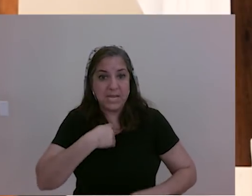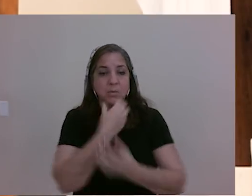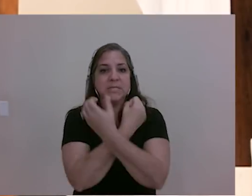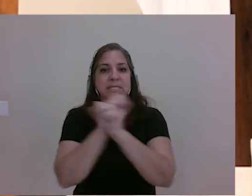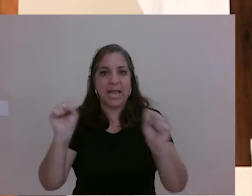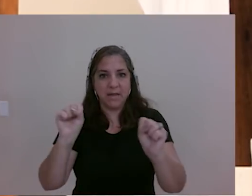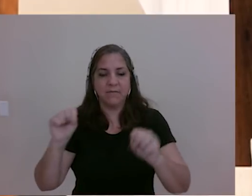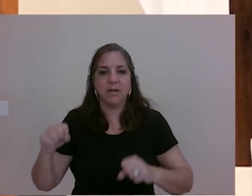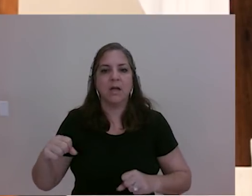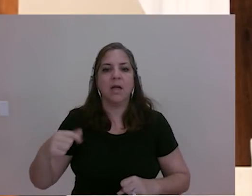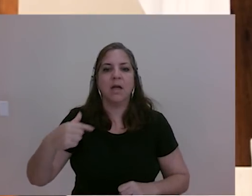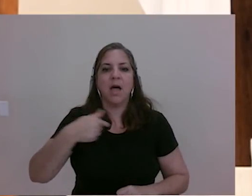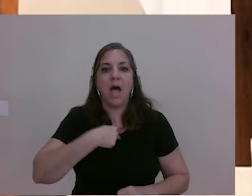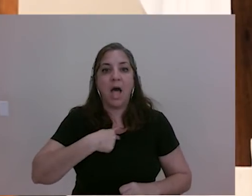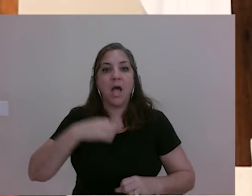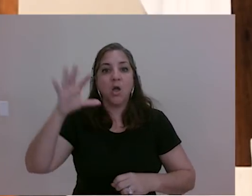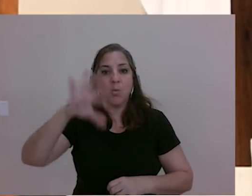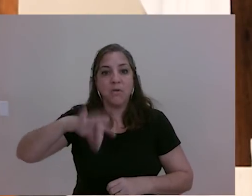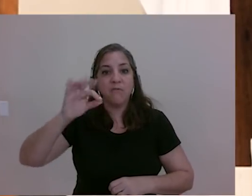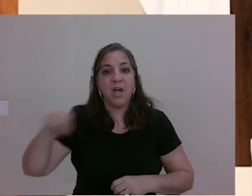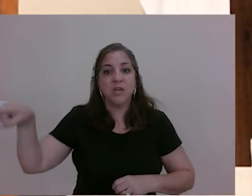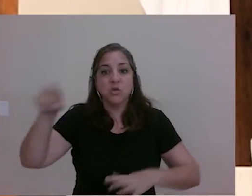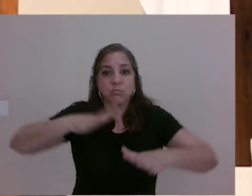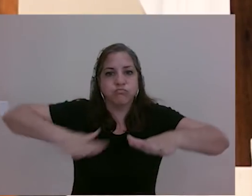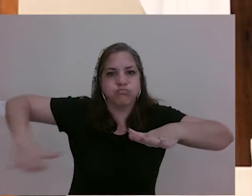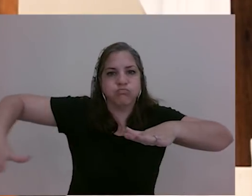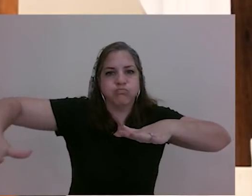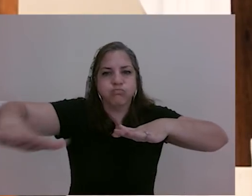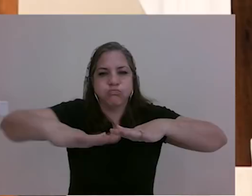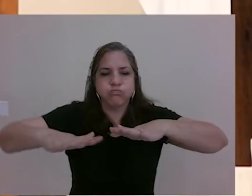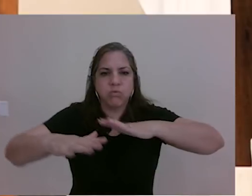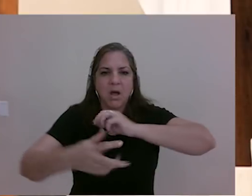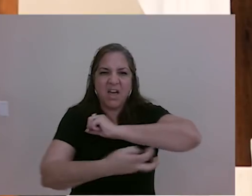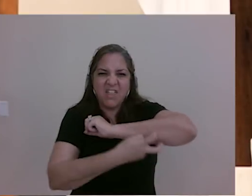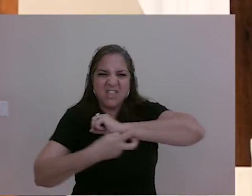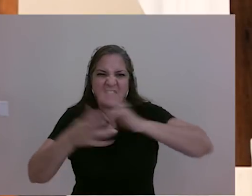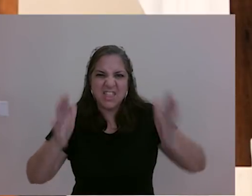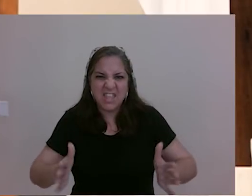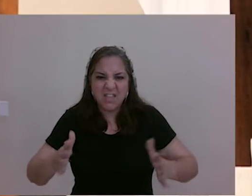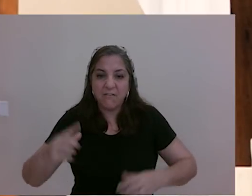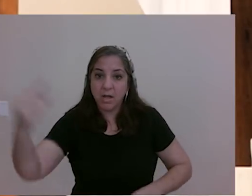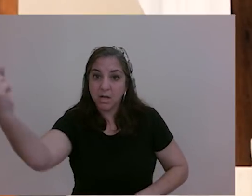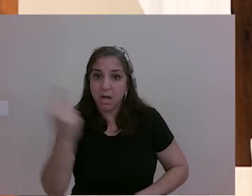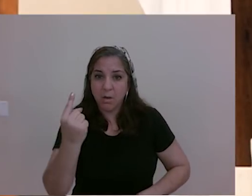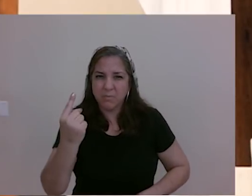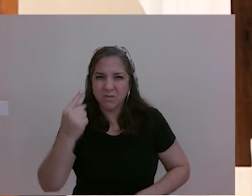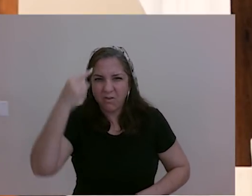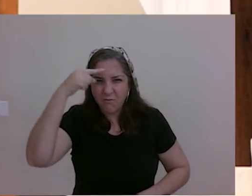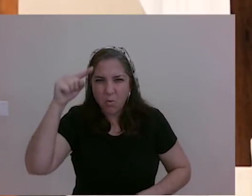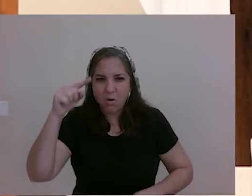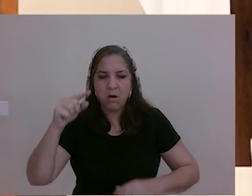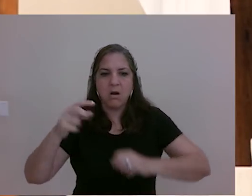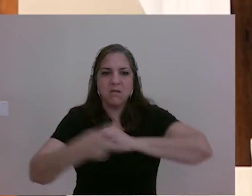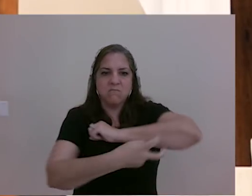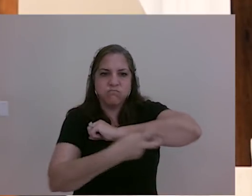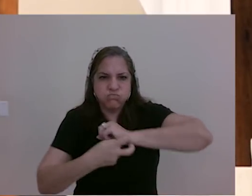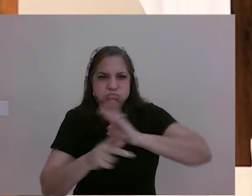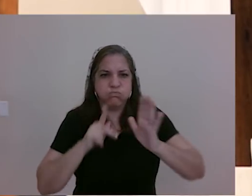and find pasture. A thief comes only to steal and slaughter and destroy.